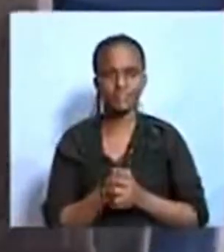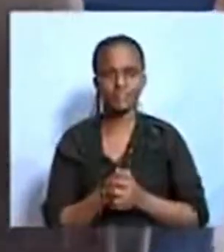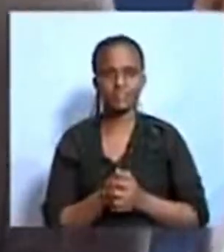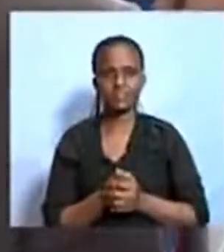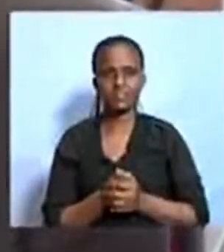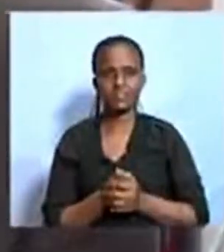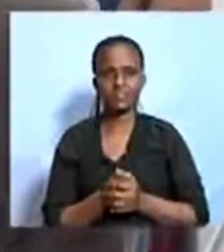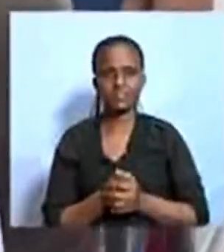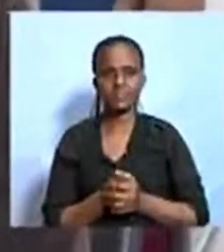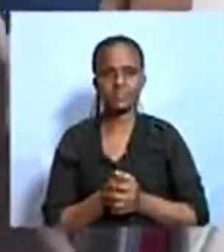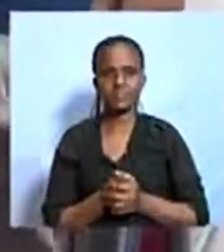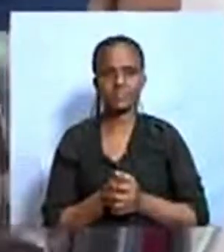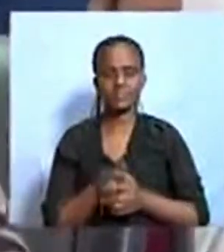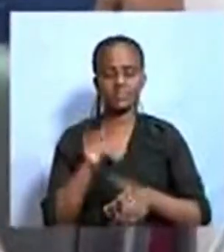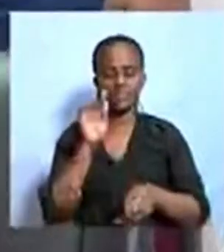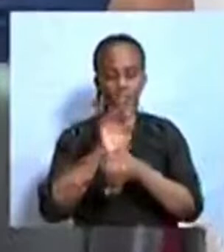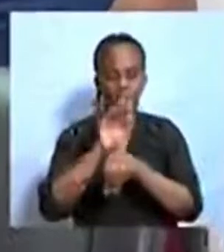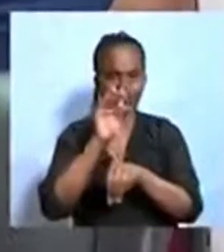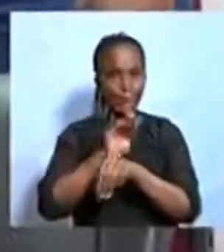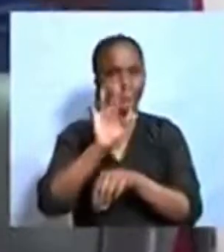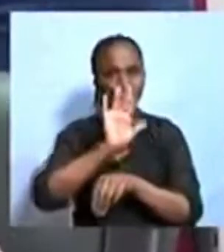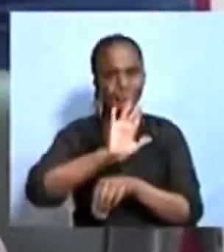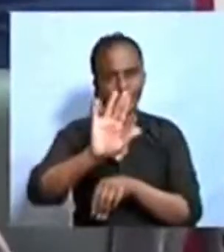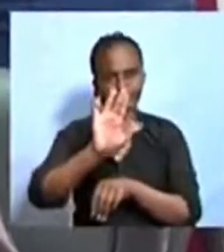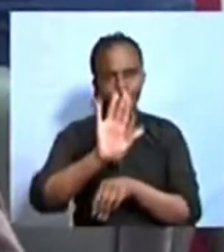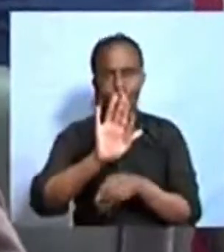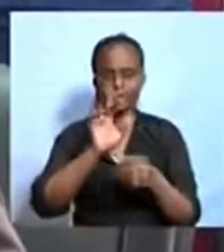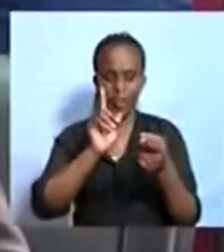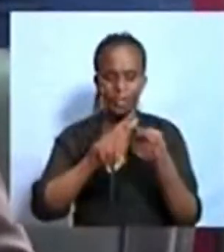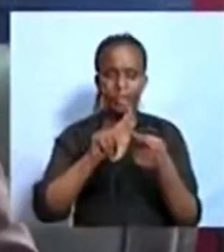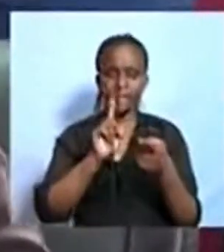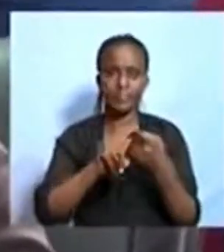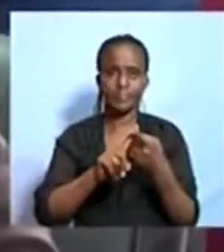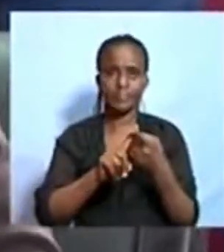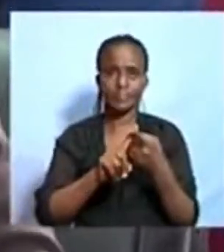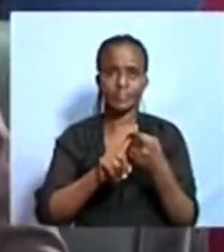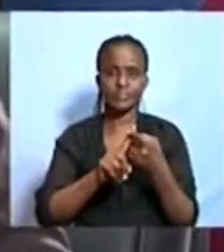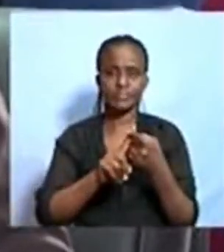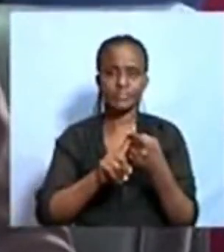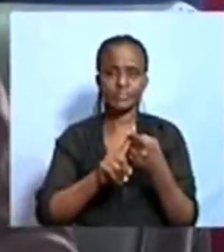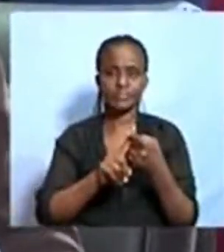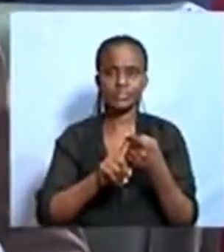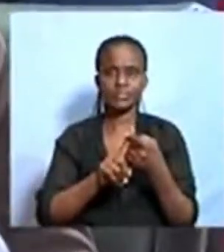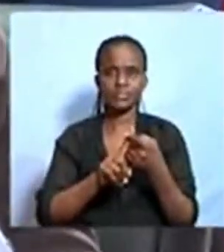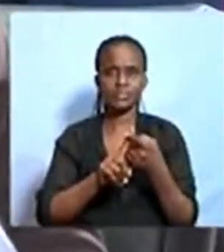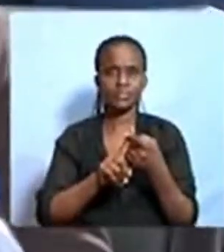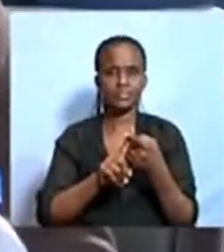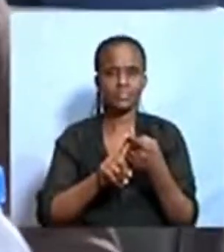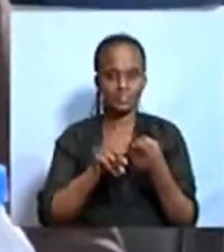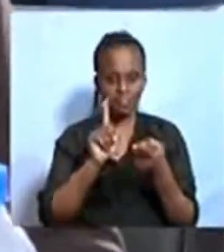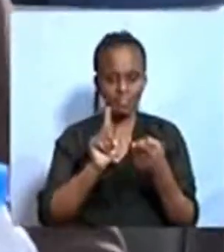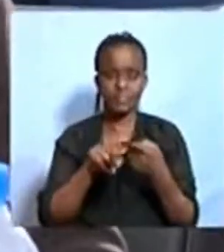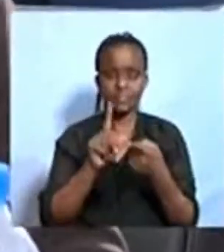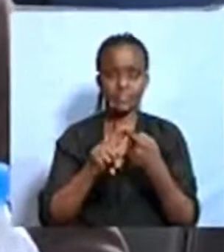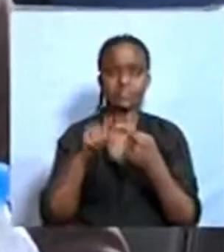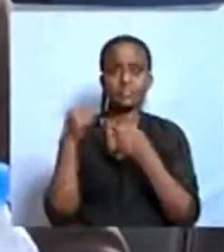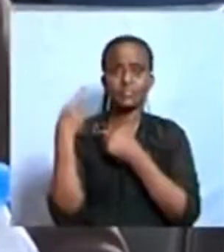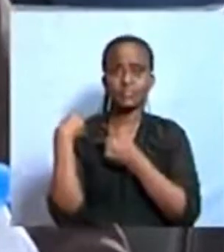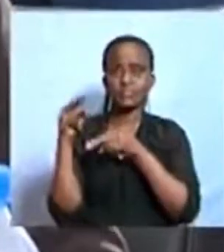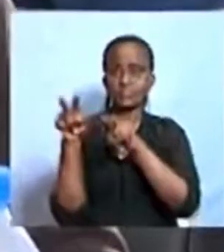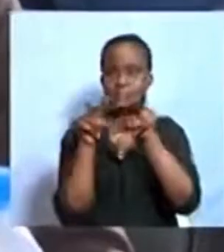I want your comment. One of our roles is oversight.